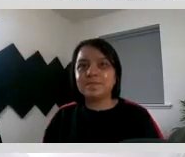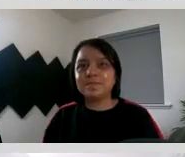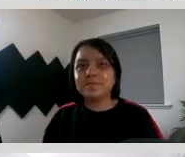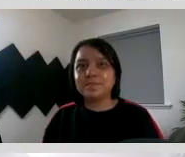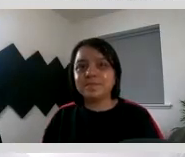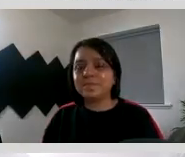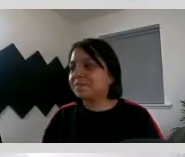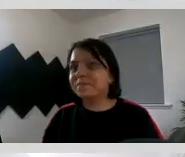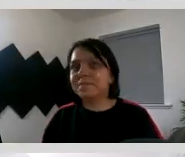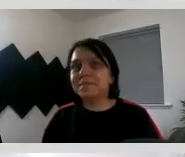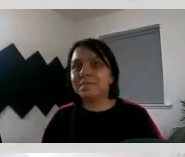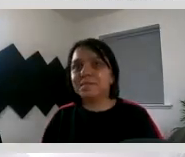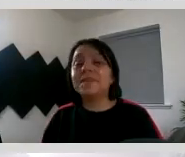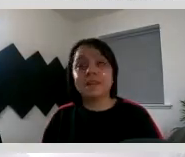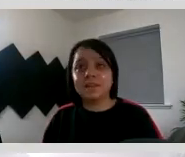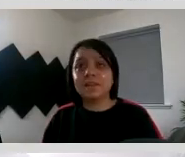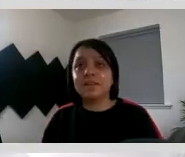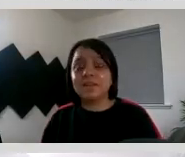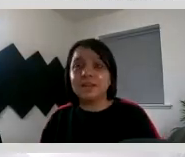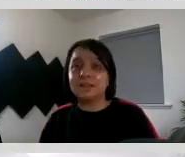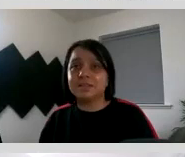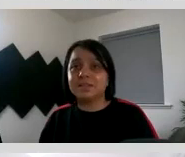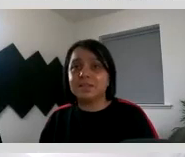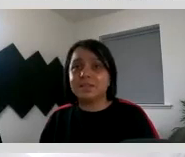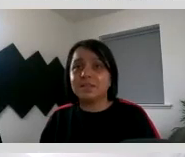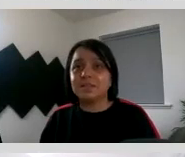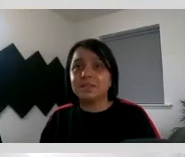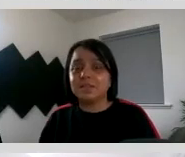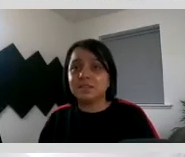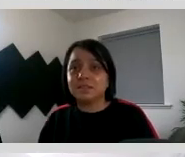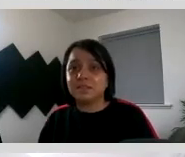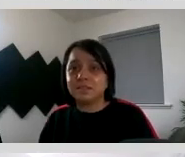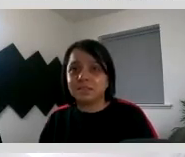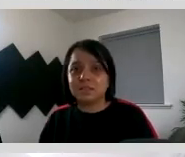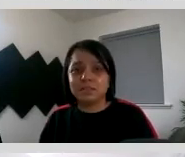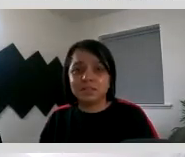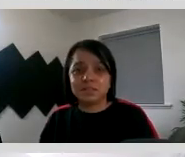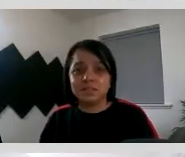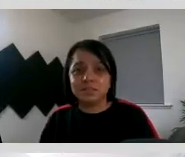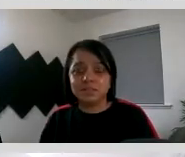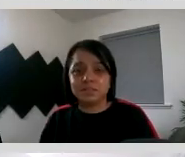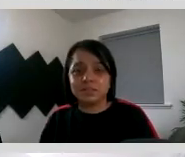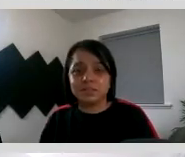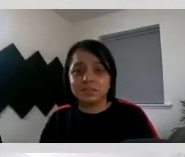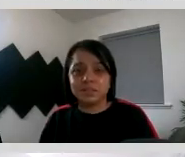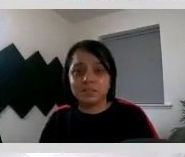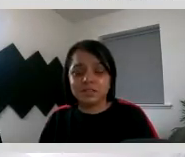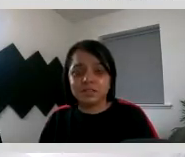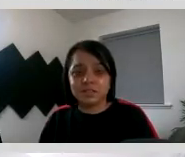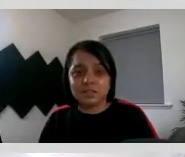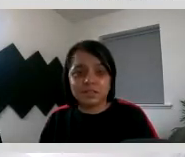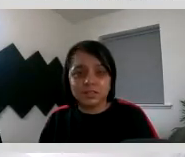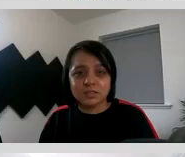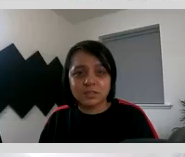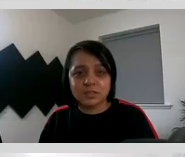It's about language, English. Yeah. Are there people in the UK